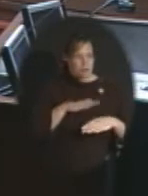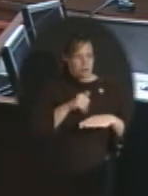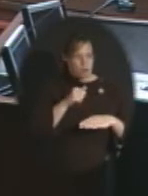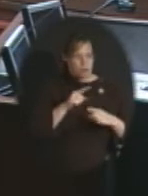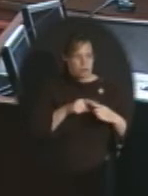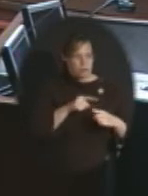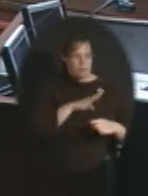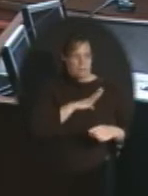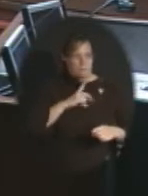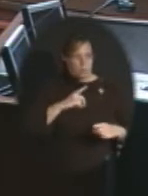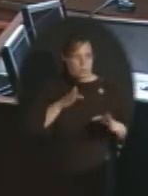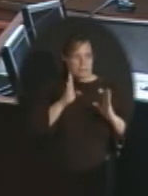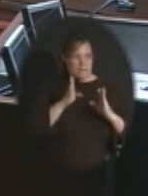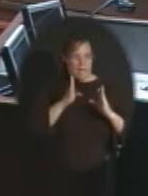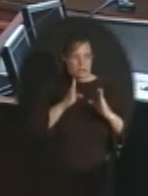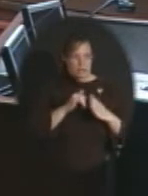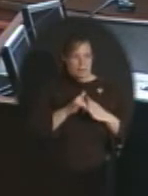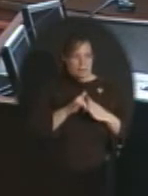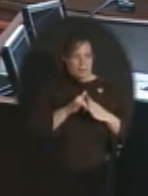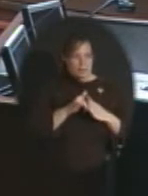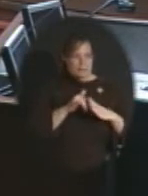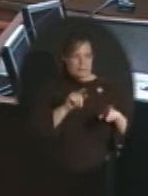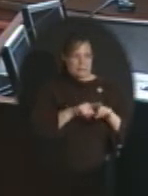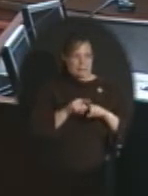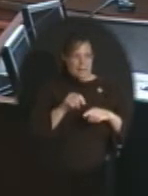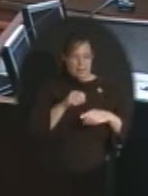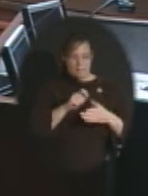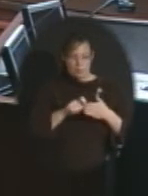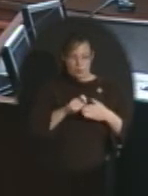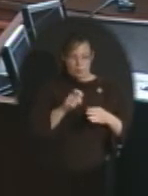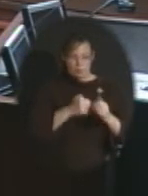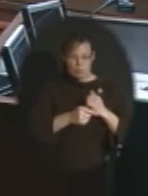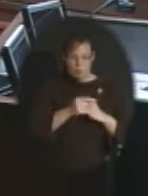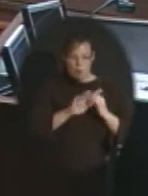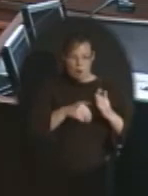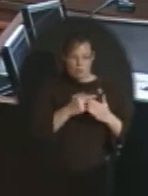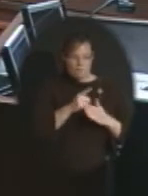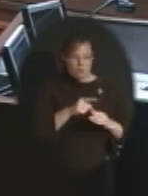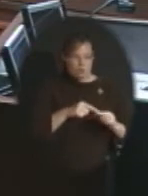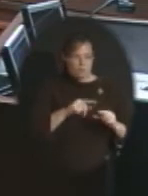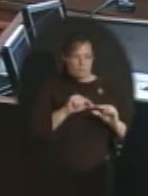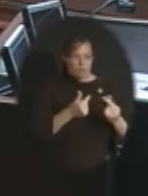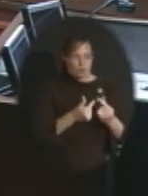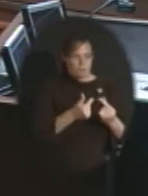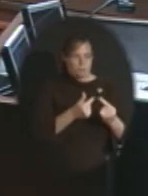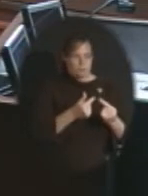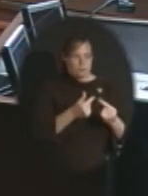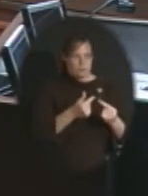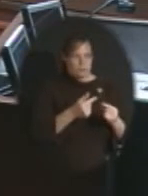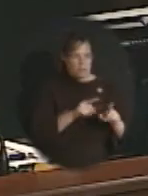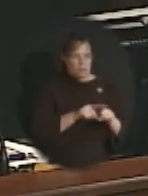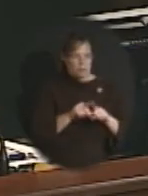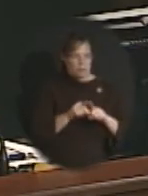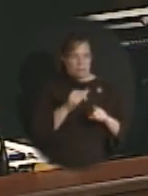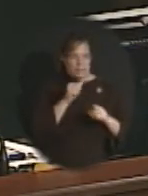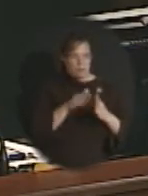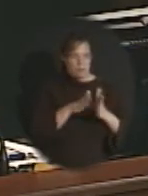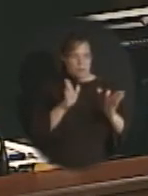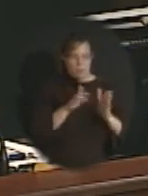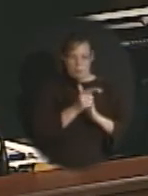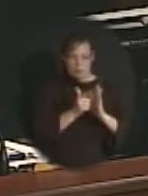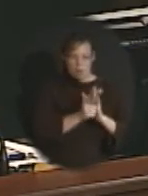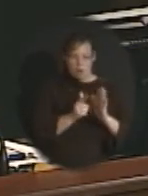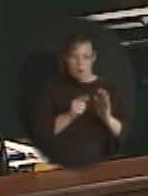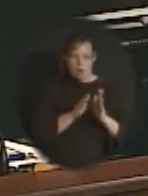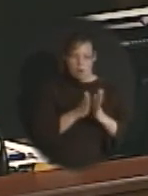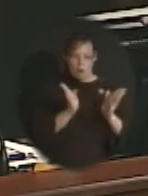board's attention. I'd sent the same note out to every one of you. Did it in groups of two, so it didn't do the open meeting